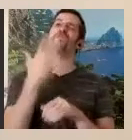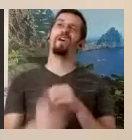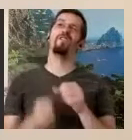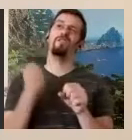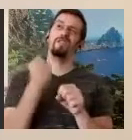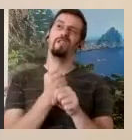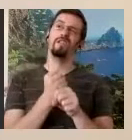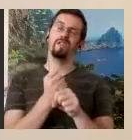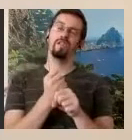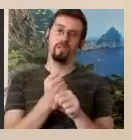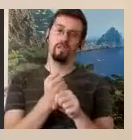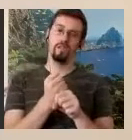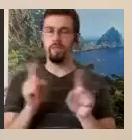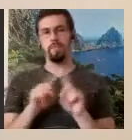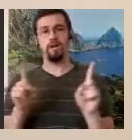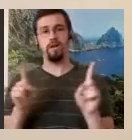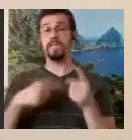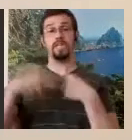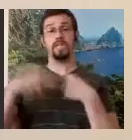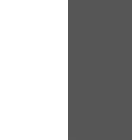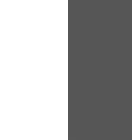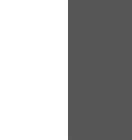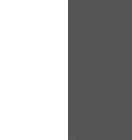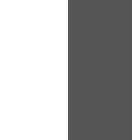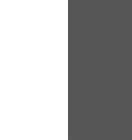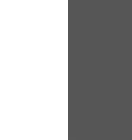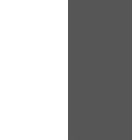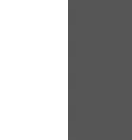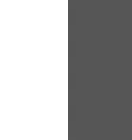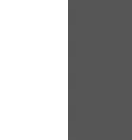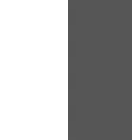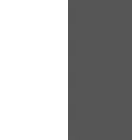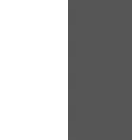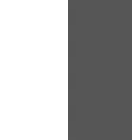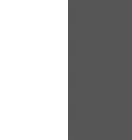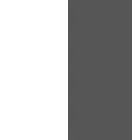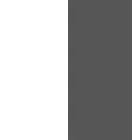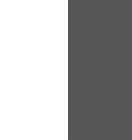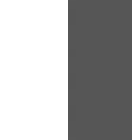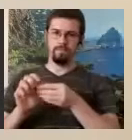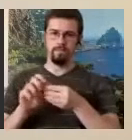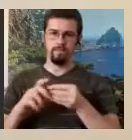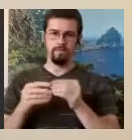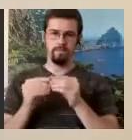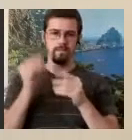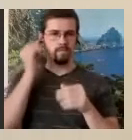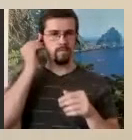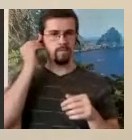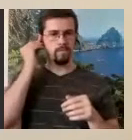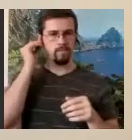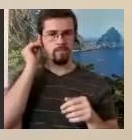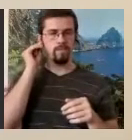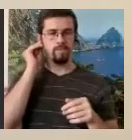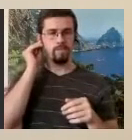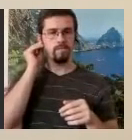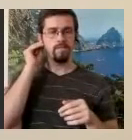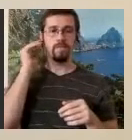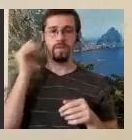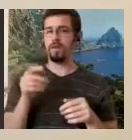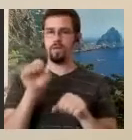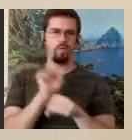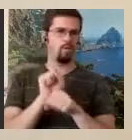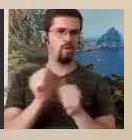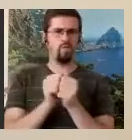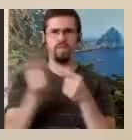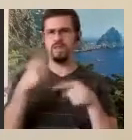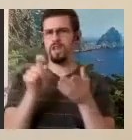but before I was working on sign writing for my master's and my undergraduate thesis. Yes. Back in So it's 2000. been many years, and you know Yeah.